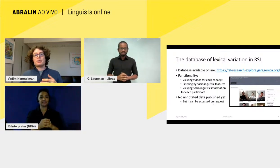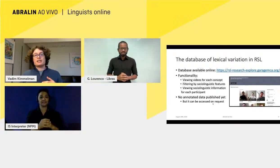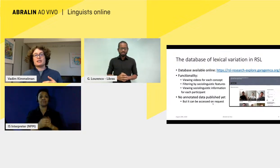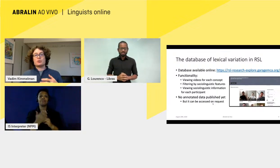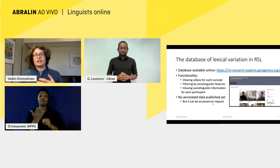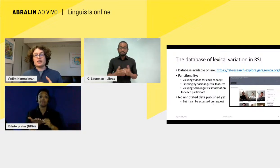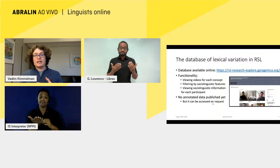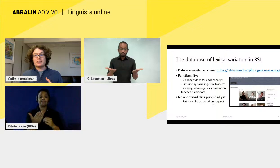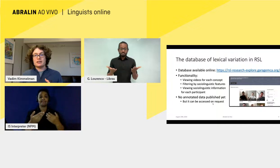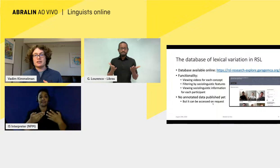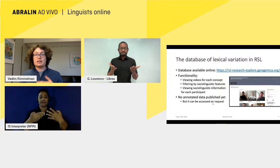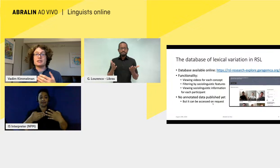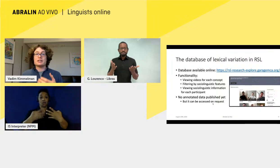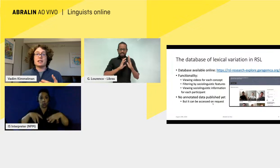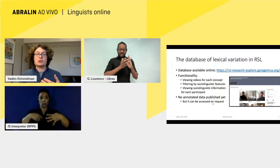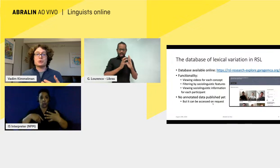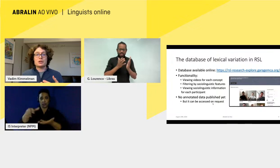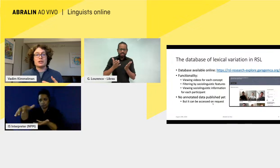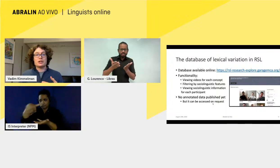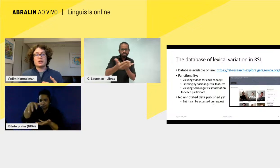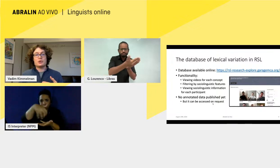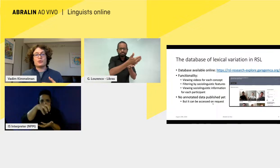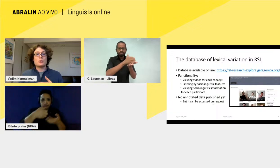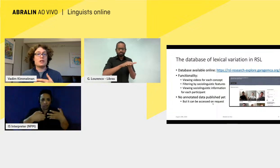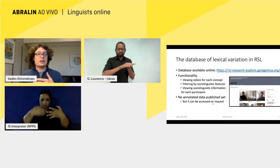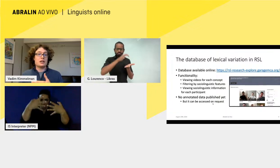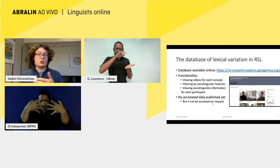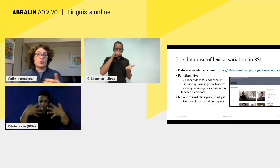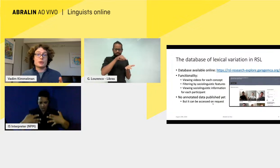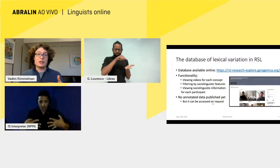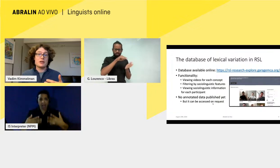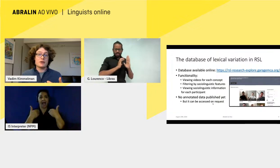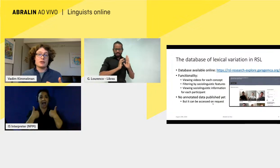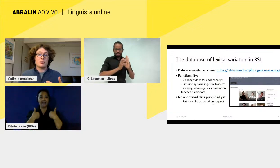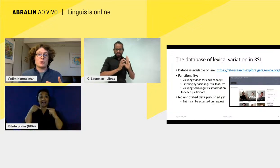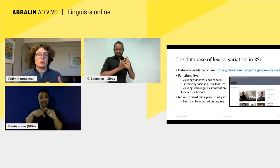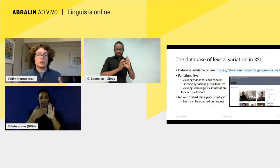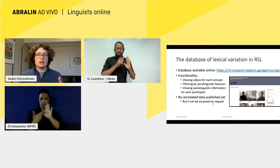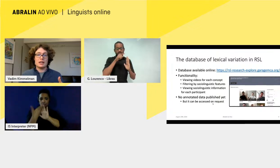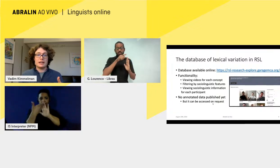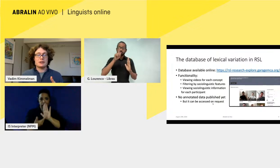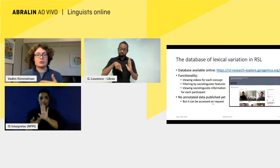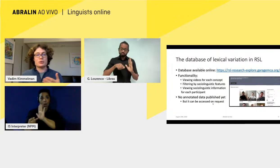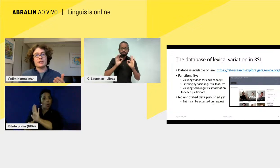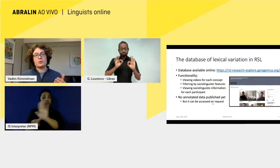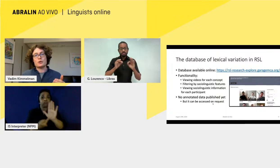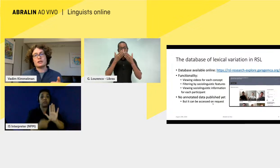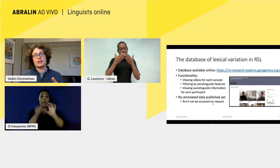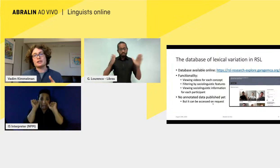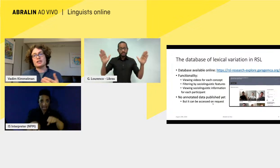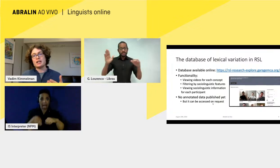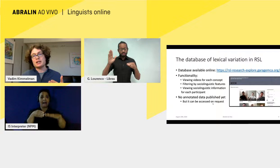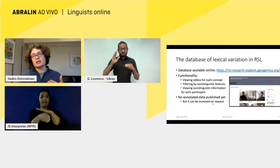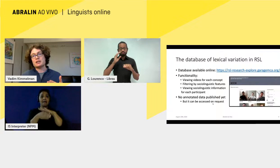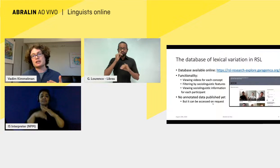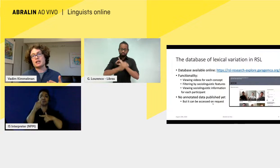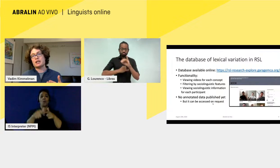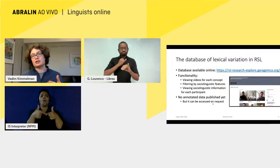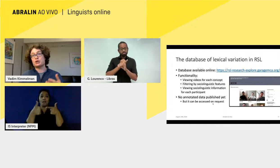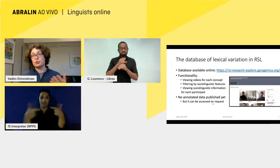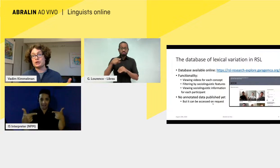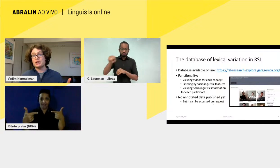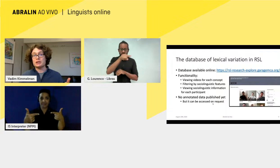The database that we collected is actually fully and openly available online, so anyone can check